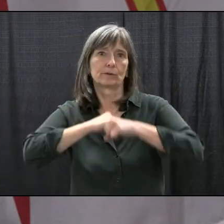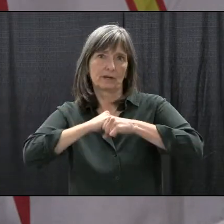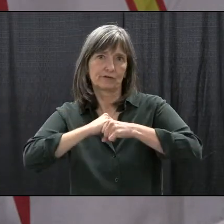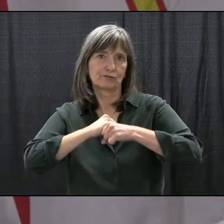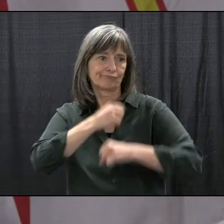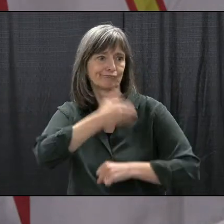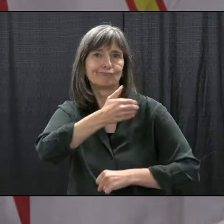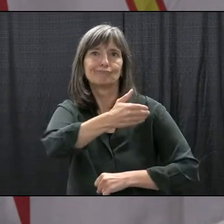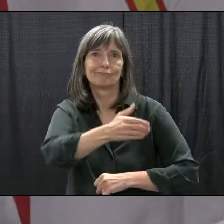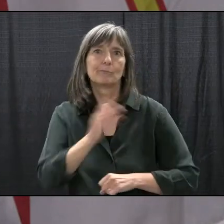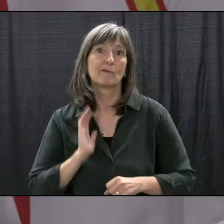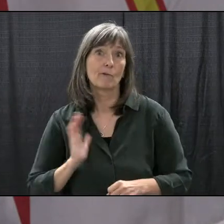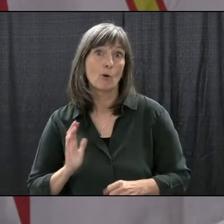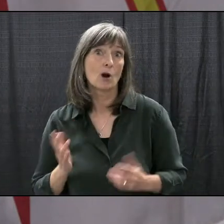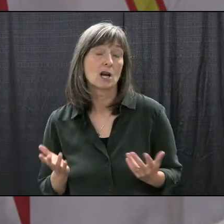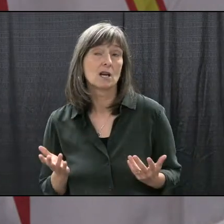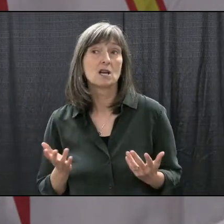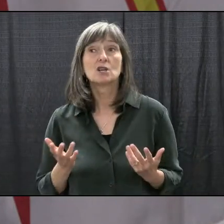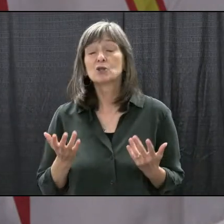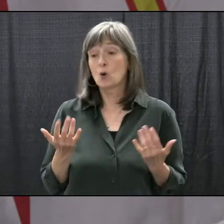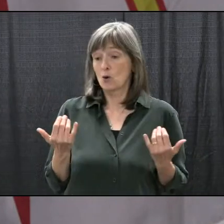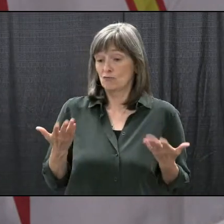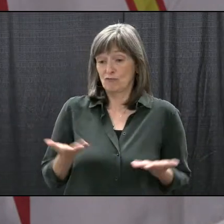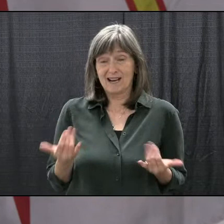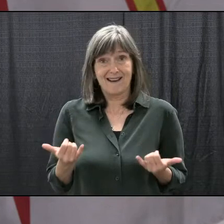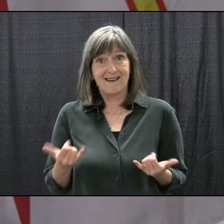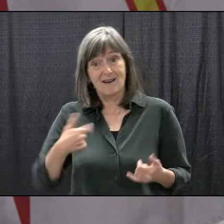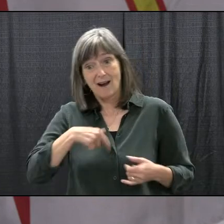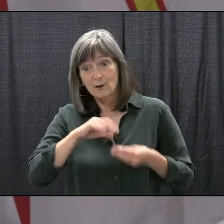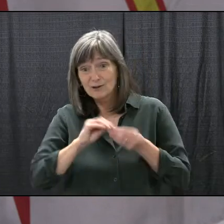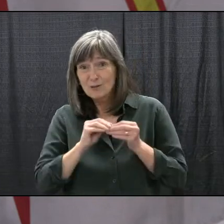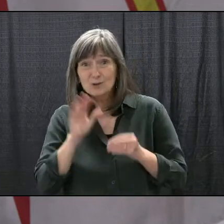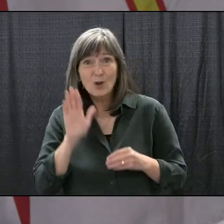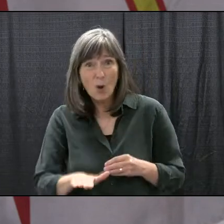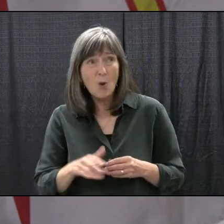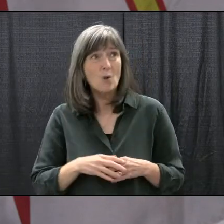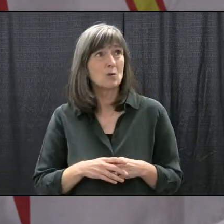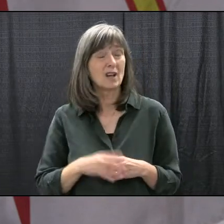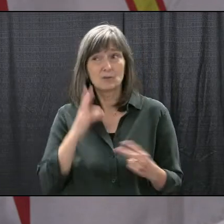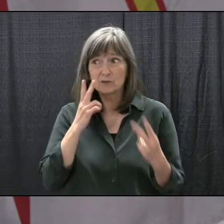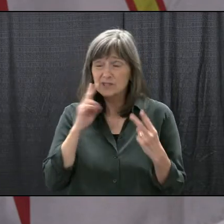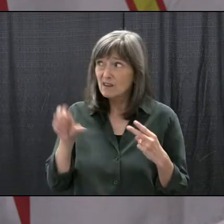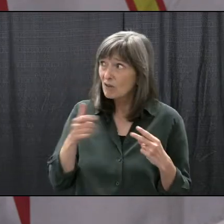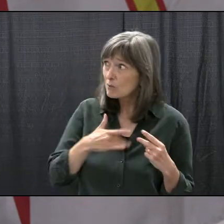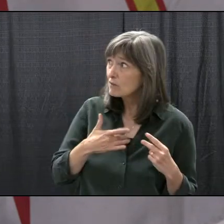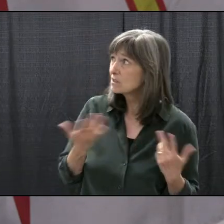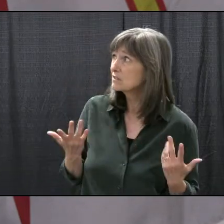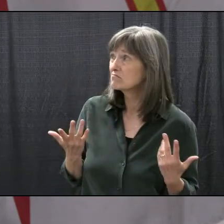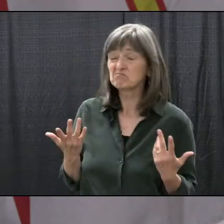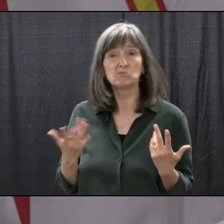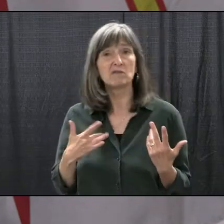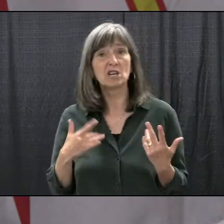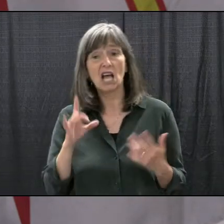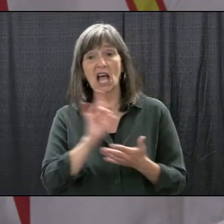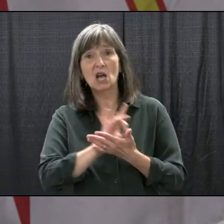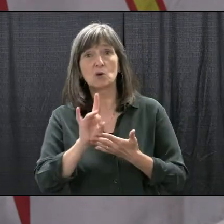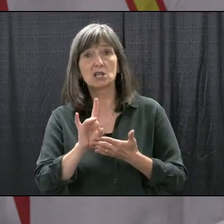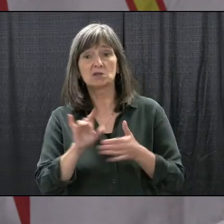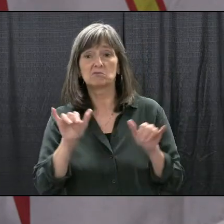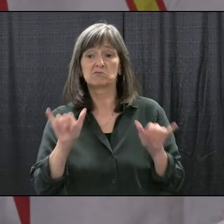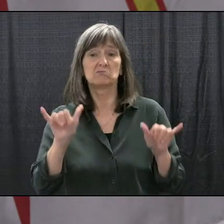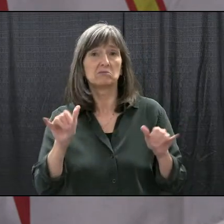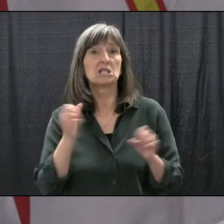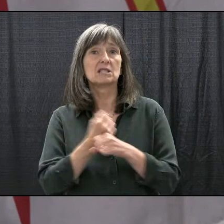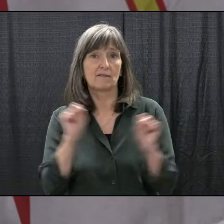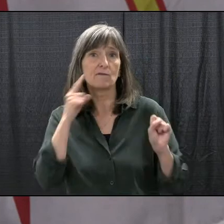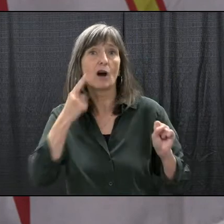our epidemiology and given what we know, what we're seeing, we're certainly going to continue with the 8-week interval at